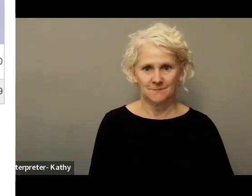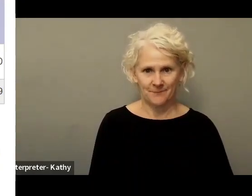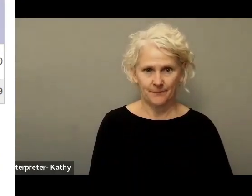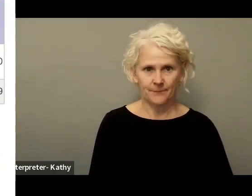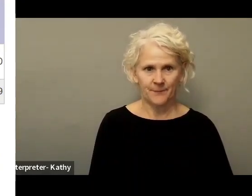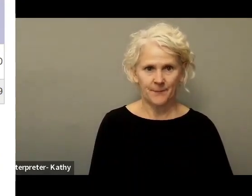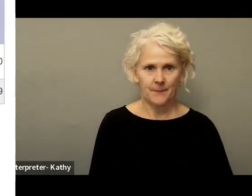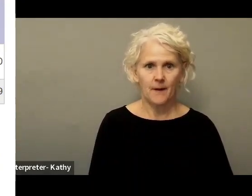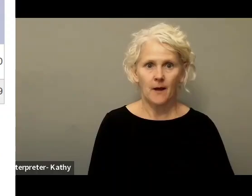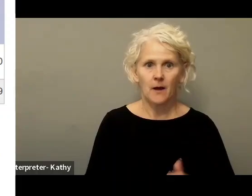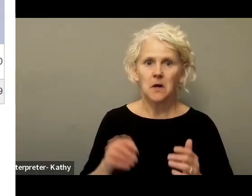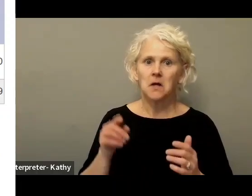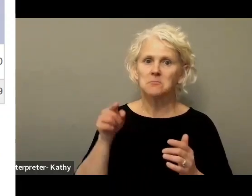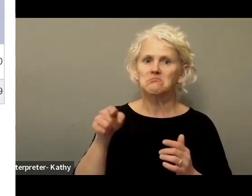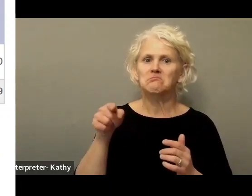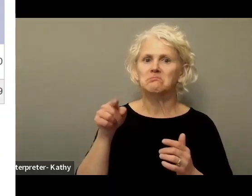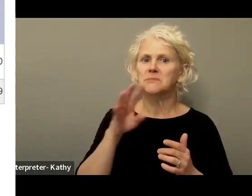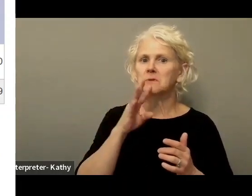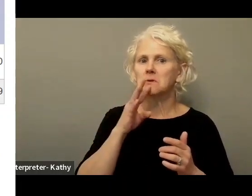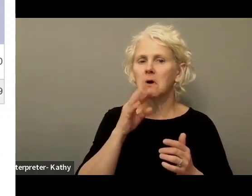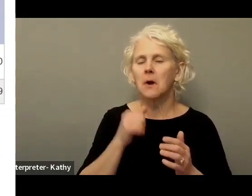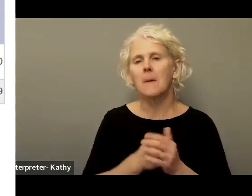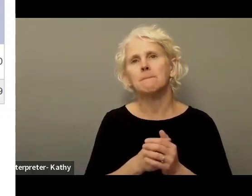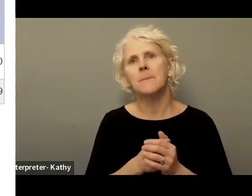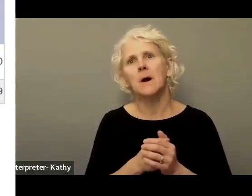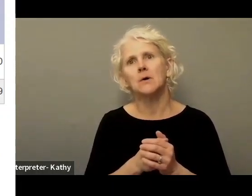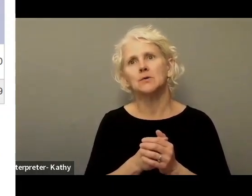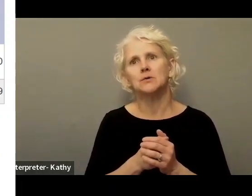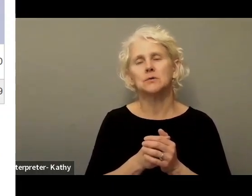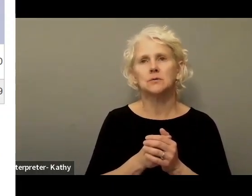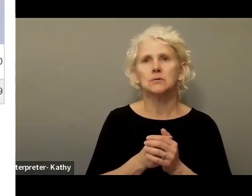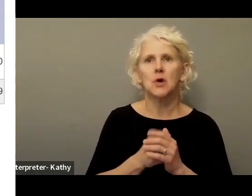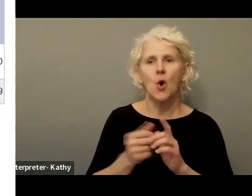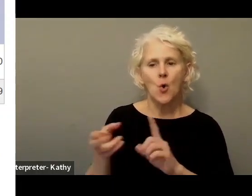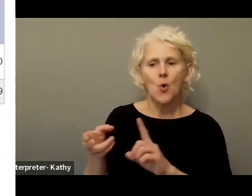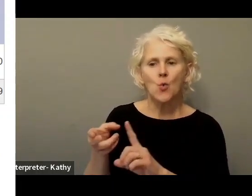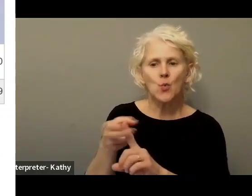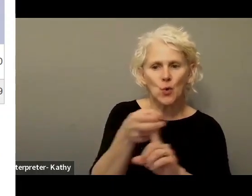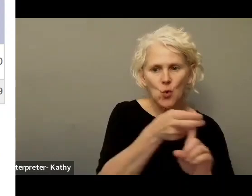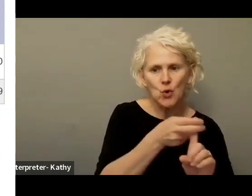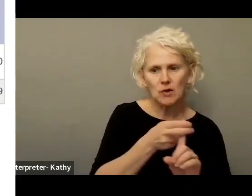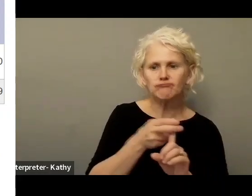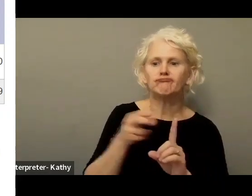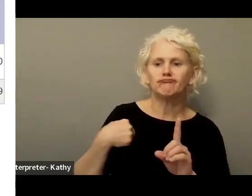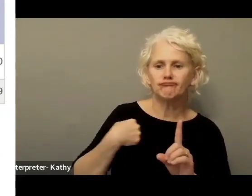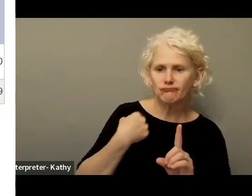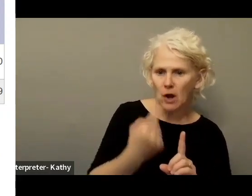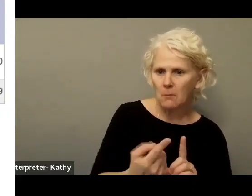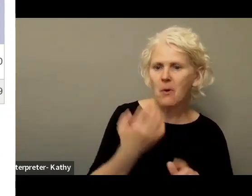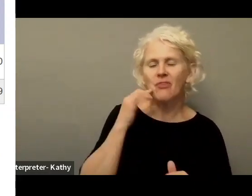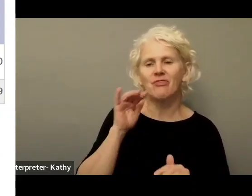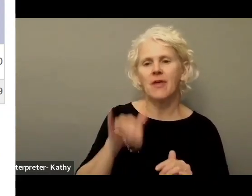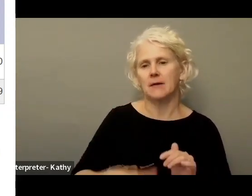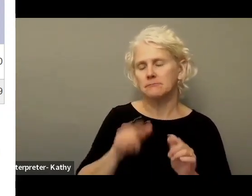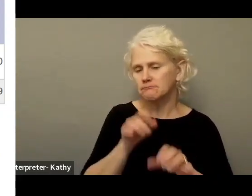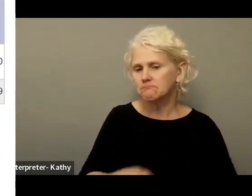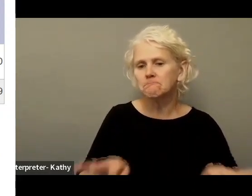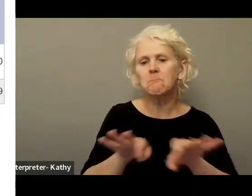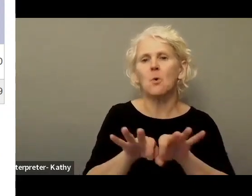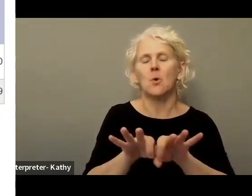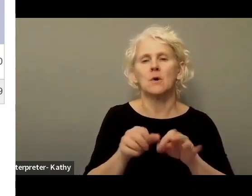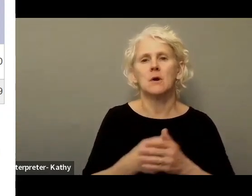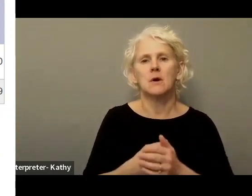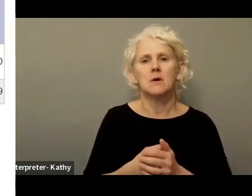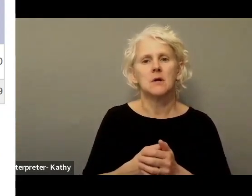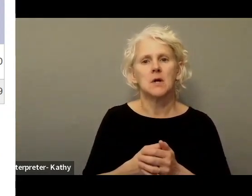Okay, so we're talking a lot about recruiting. We have been for a long time, and that's certainly important. But